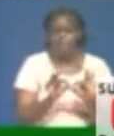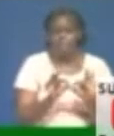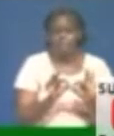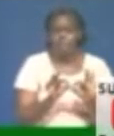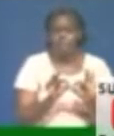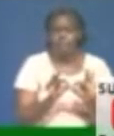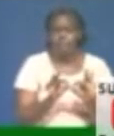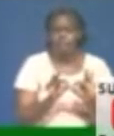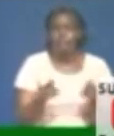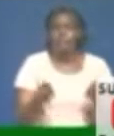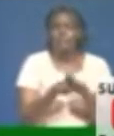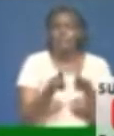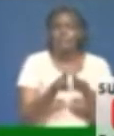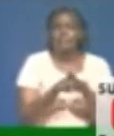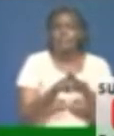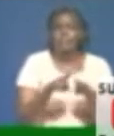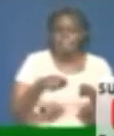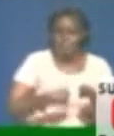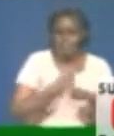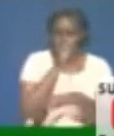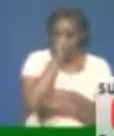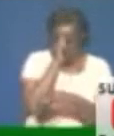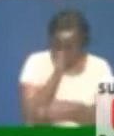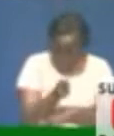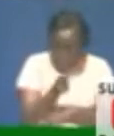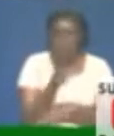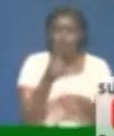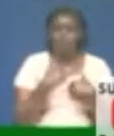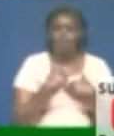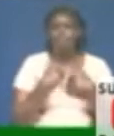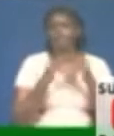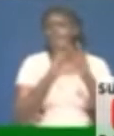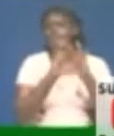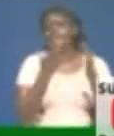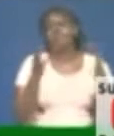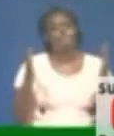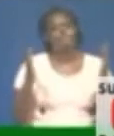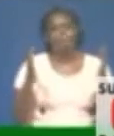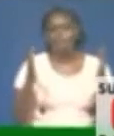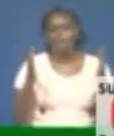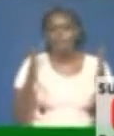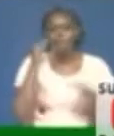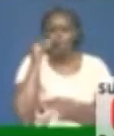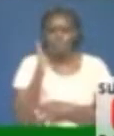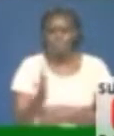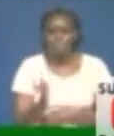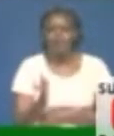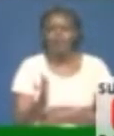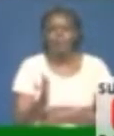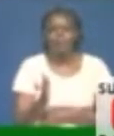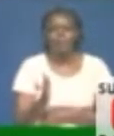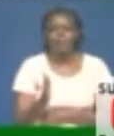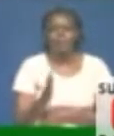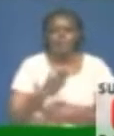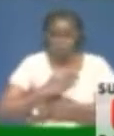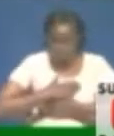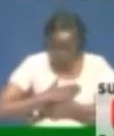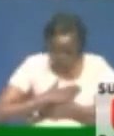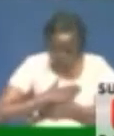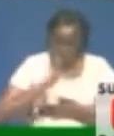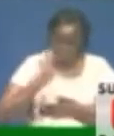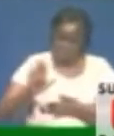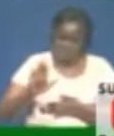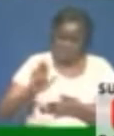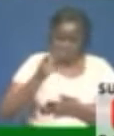It is also my singular honor to congratulate our speakers, the Honorable Moses